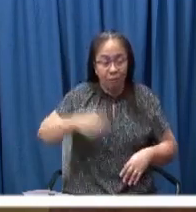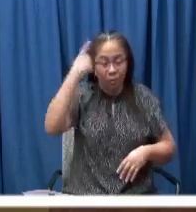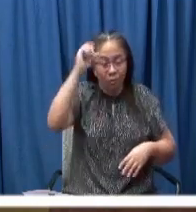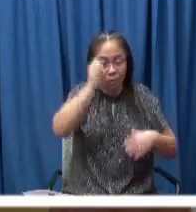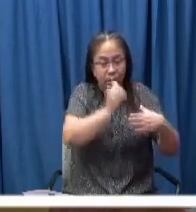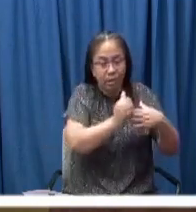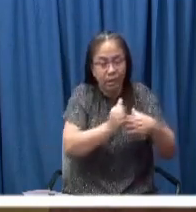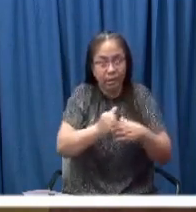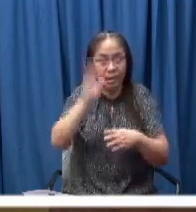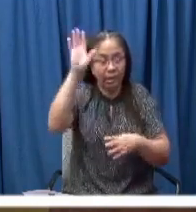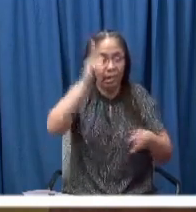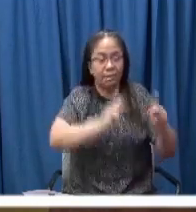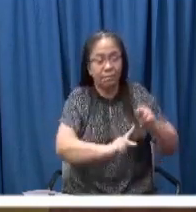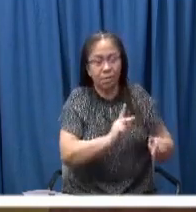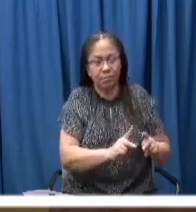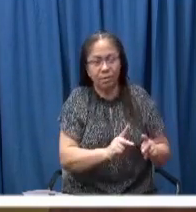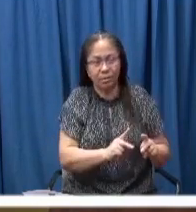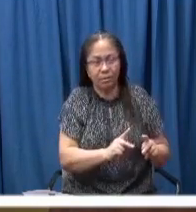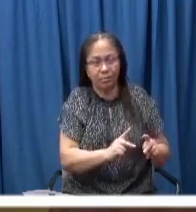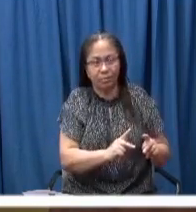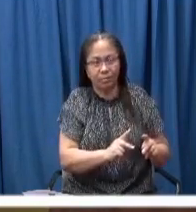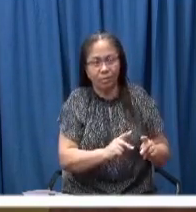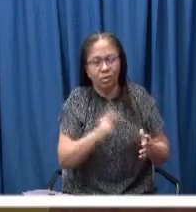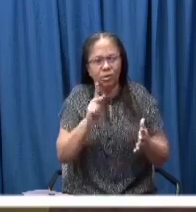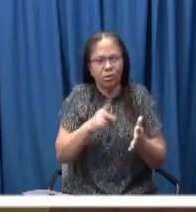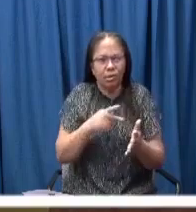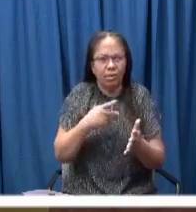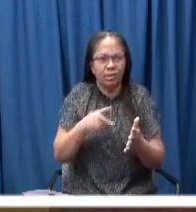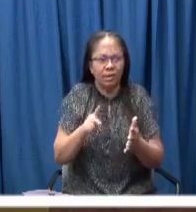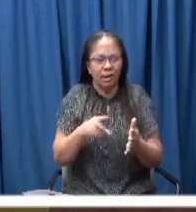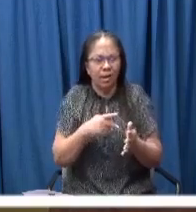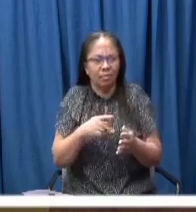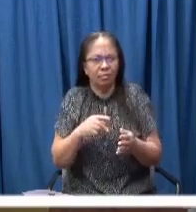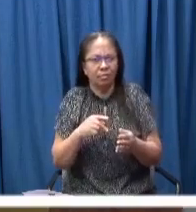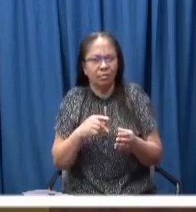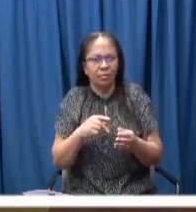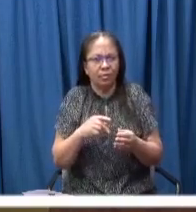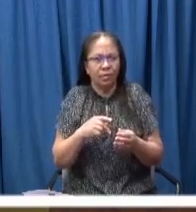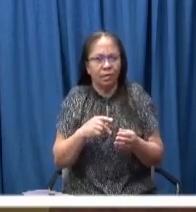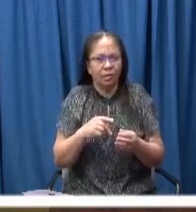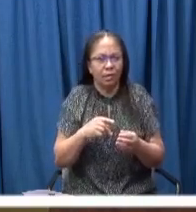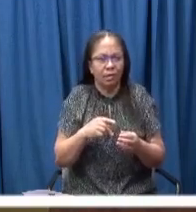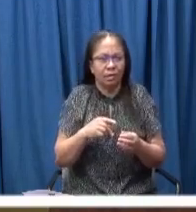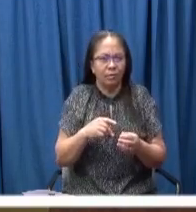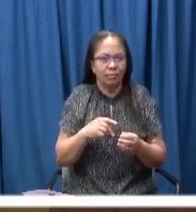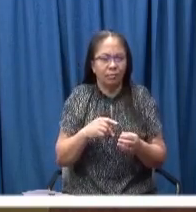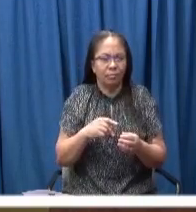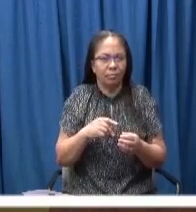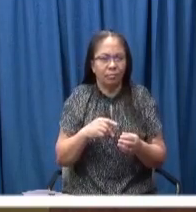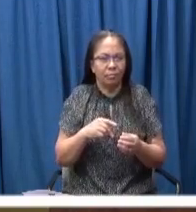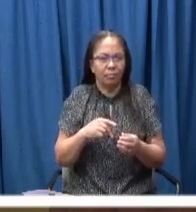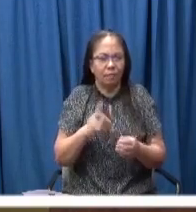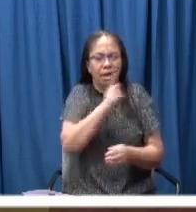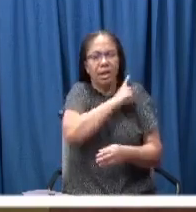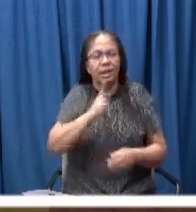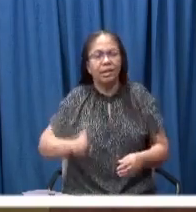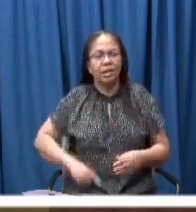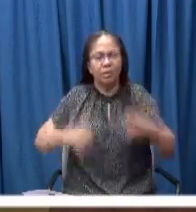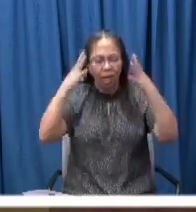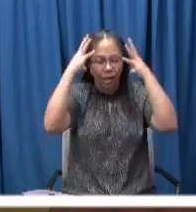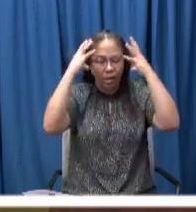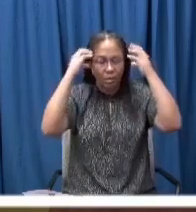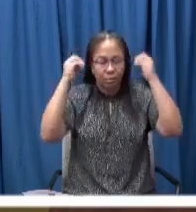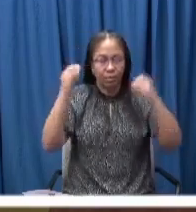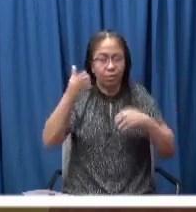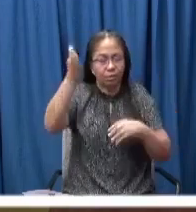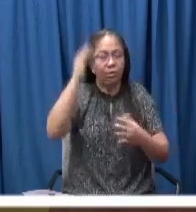psalm becomes this movement for David. Having experienced the providence of God,